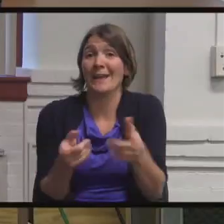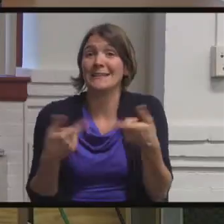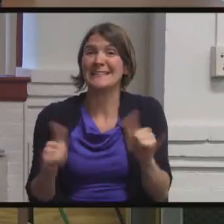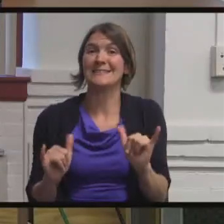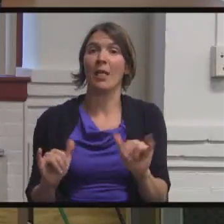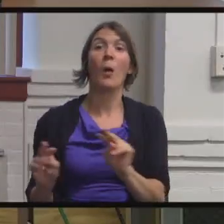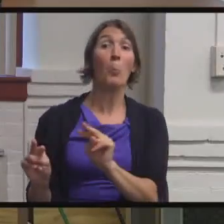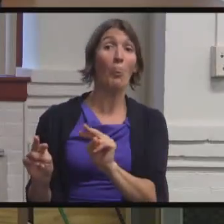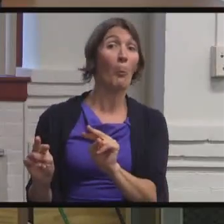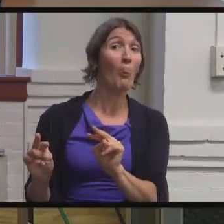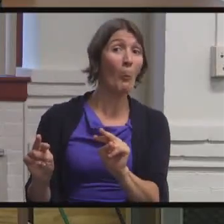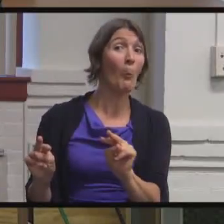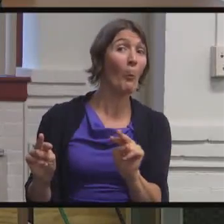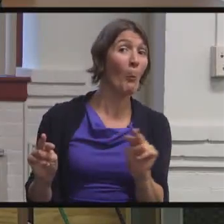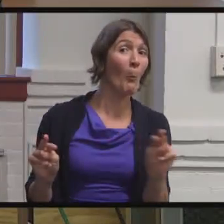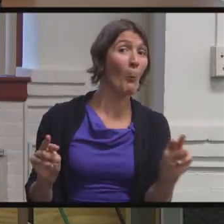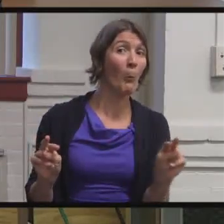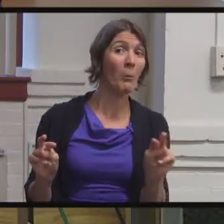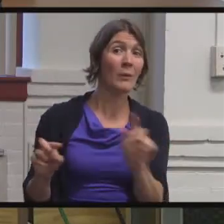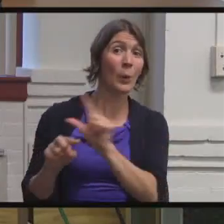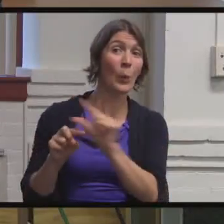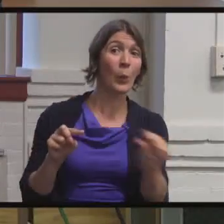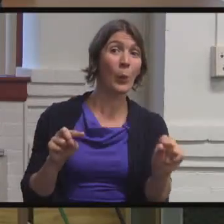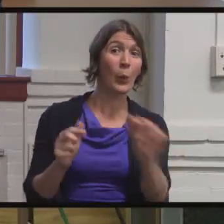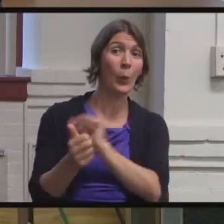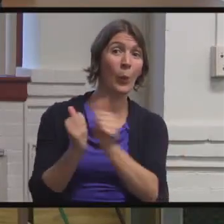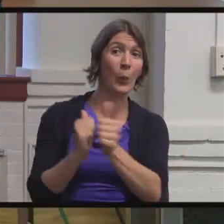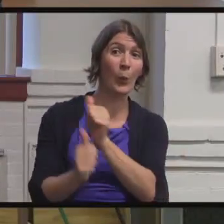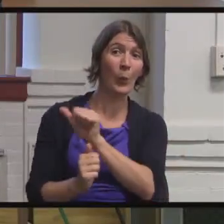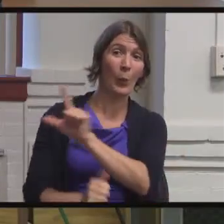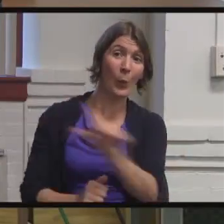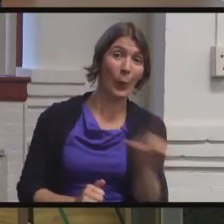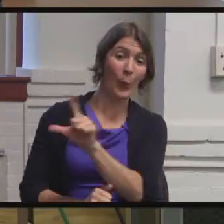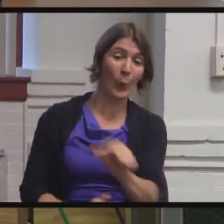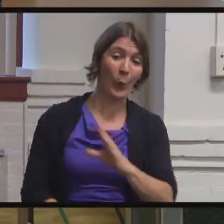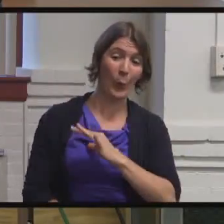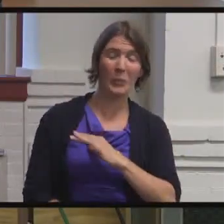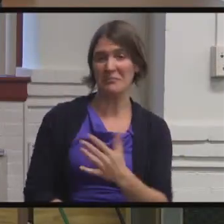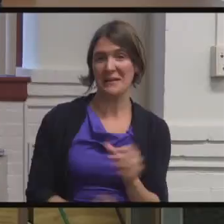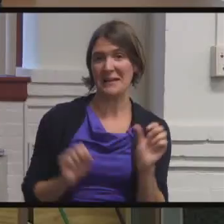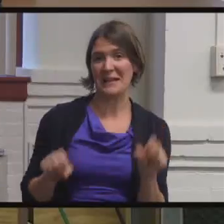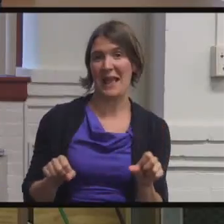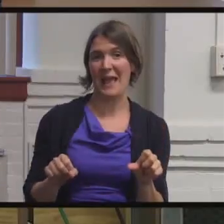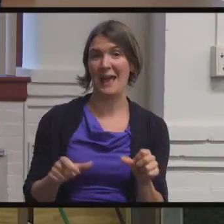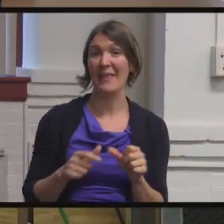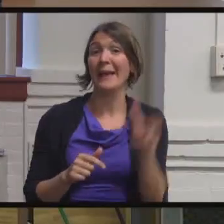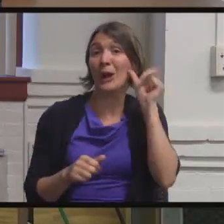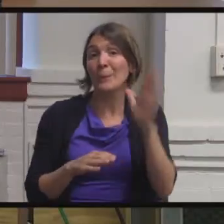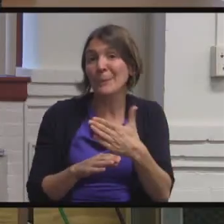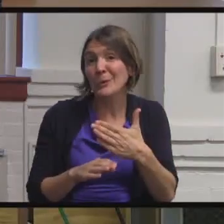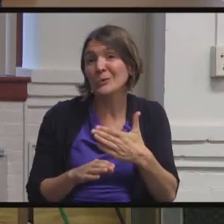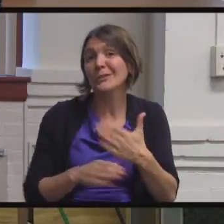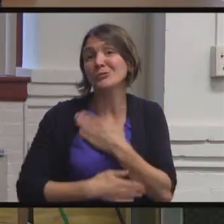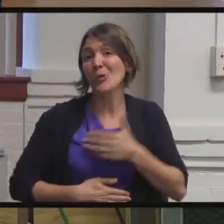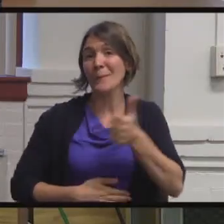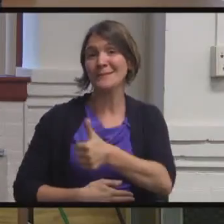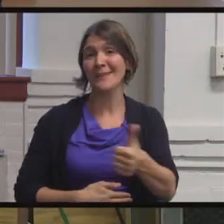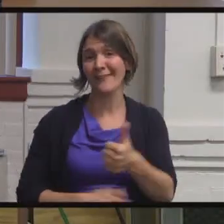still being able to watch the soapbox racers go by and, you know, hear some of the music and enjoy the